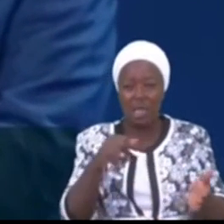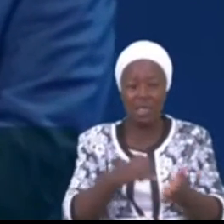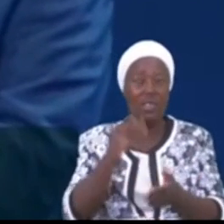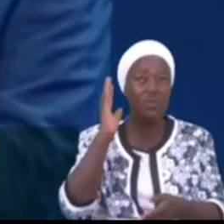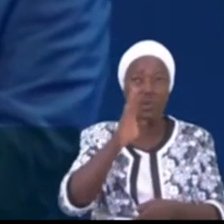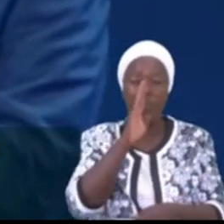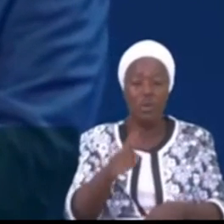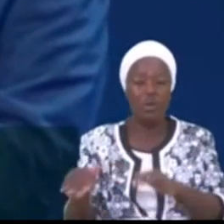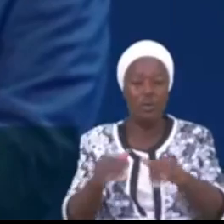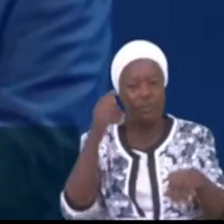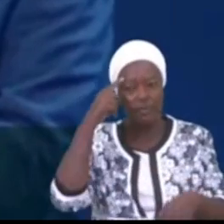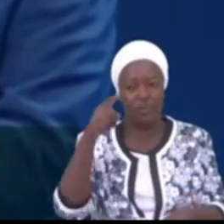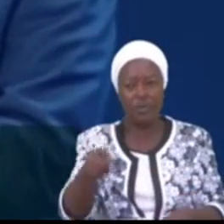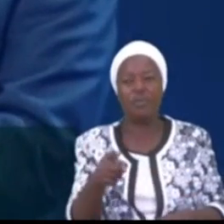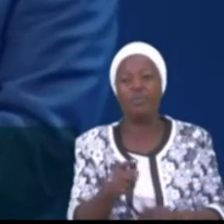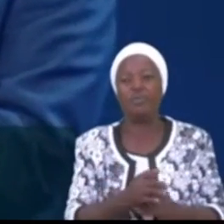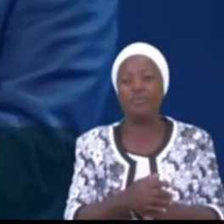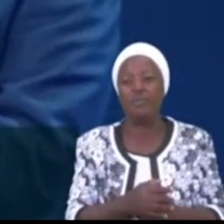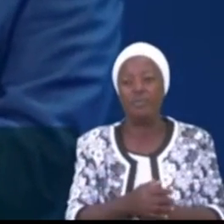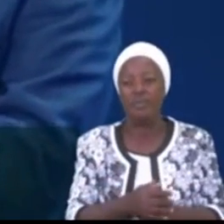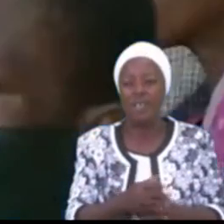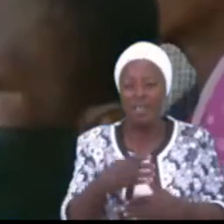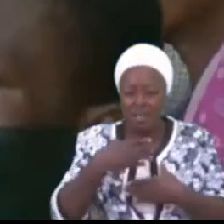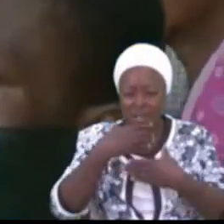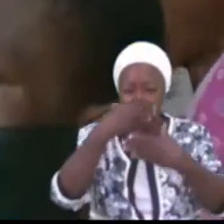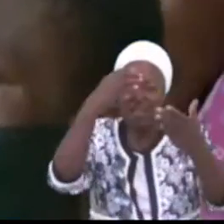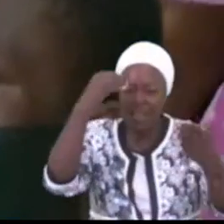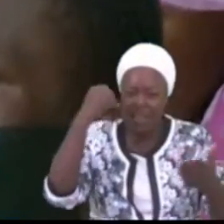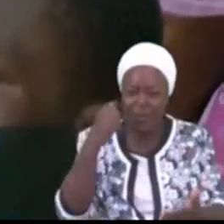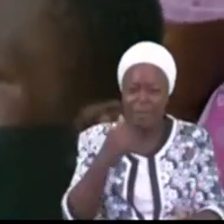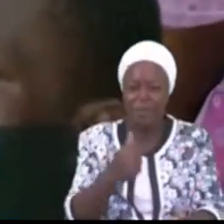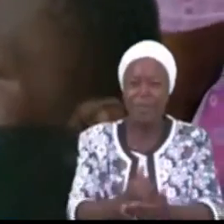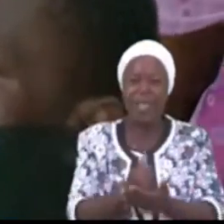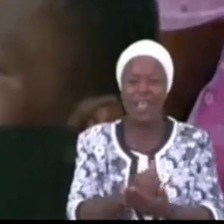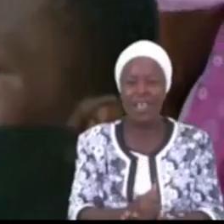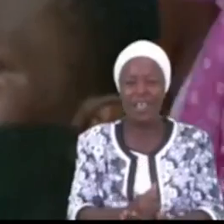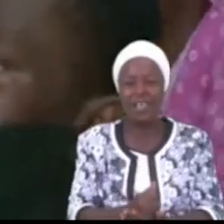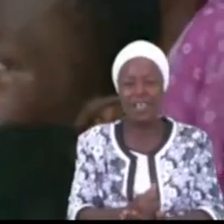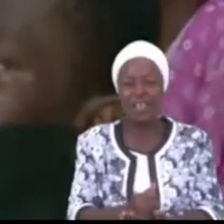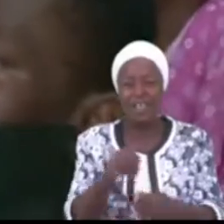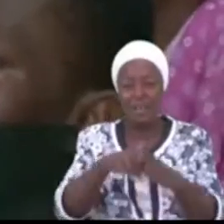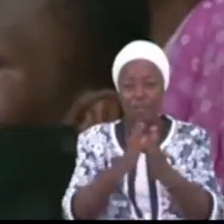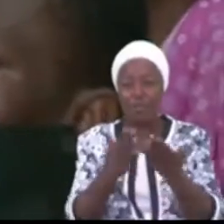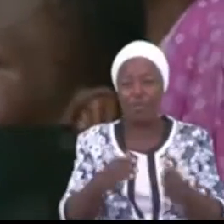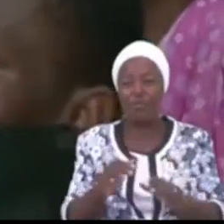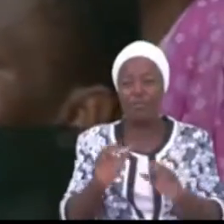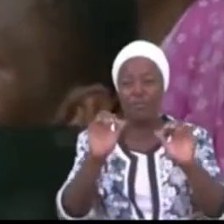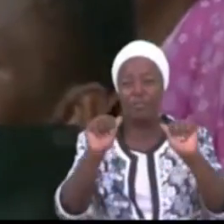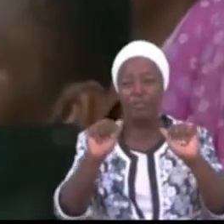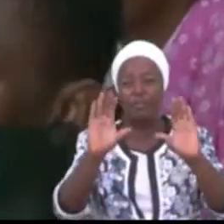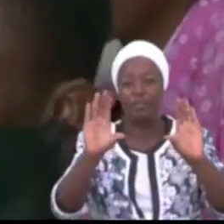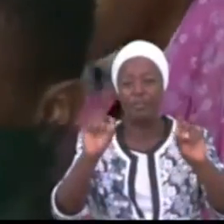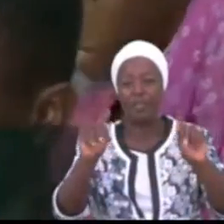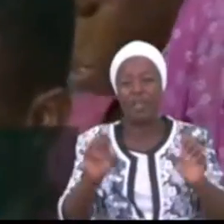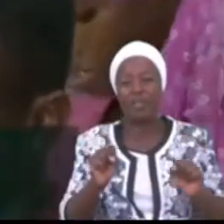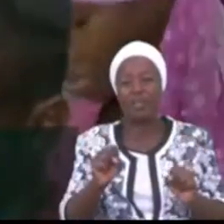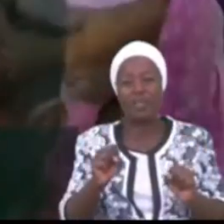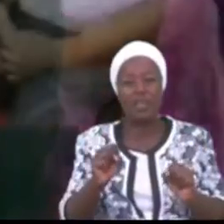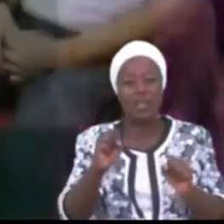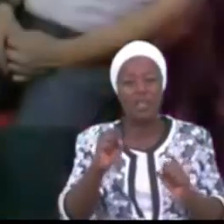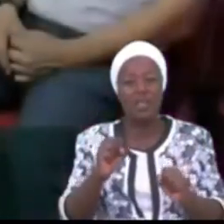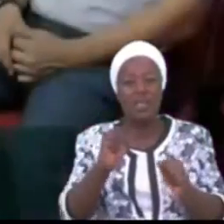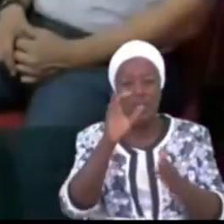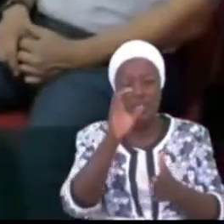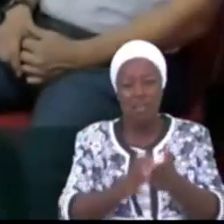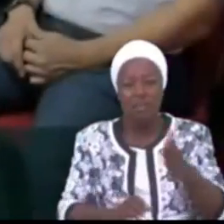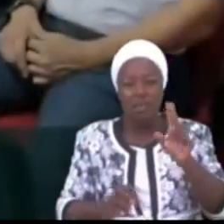you. Amen. Amen. Acts of the Apostles, I'm reading from chapter 2,